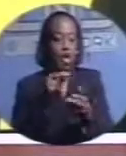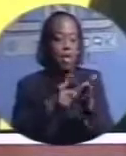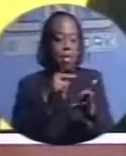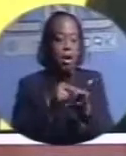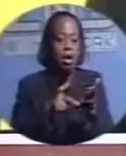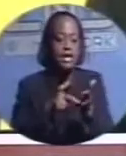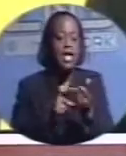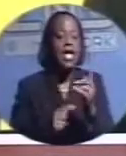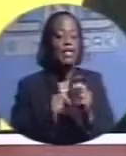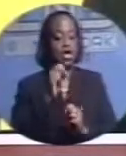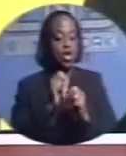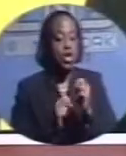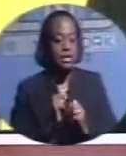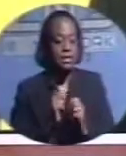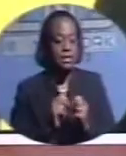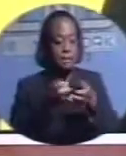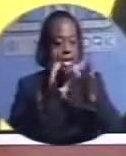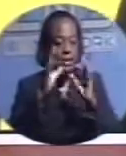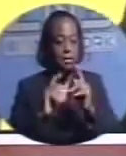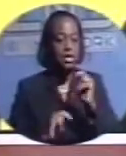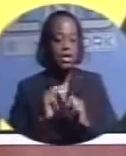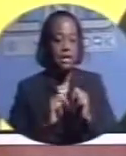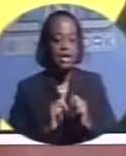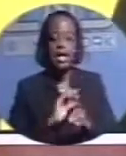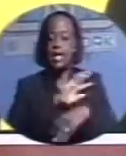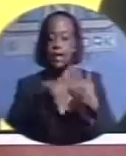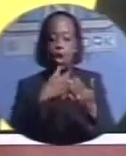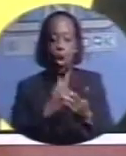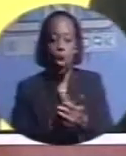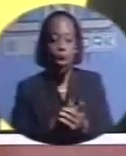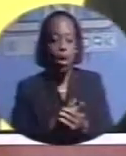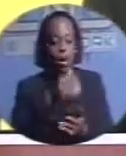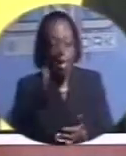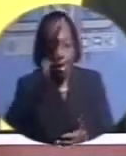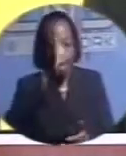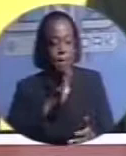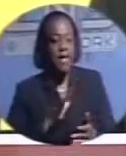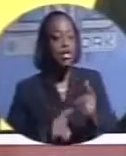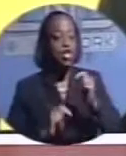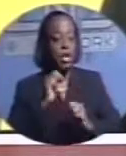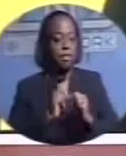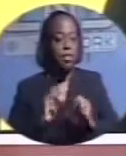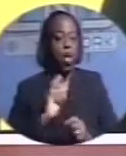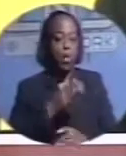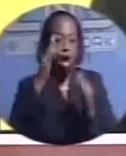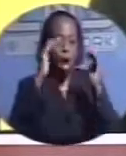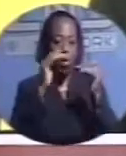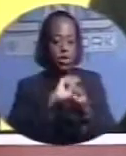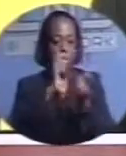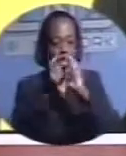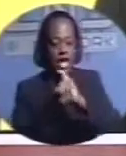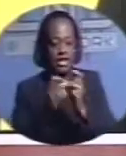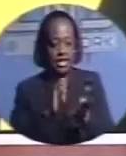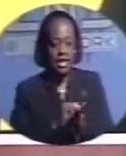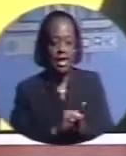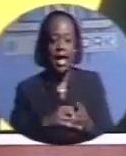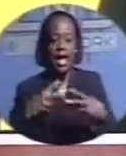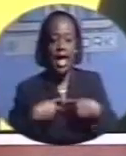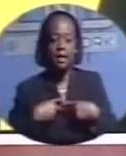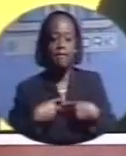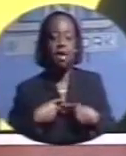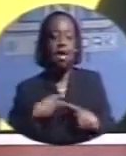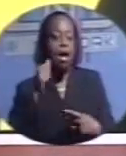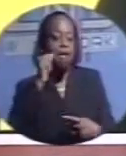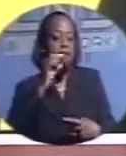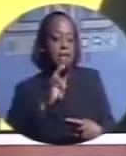which at this current time is an all-male tournament. We hope very soon to change that to have a female component.